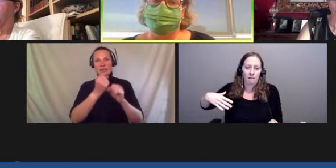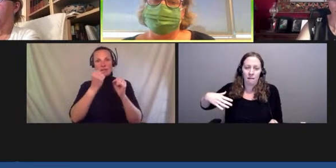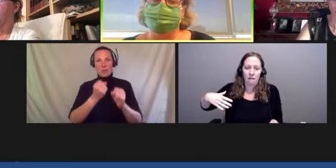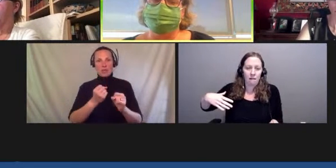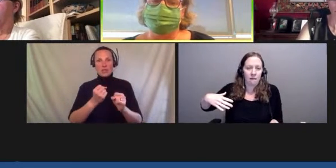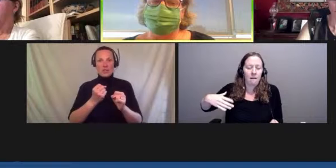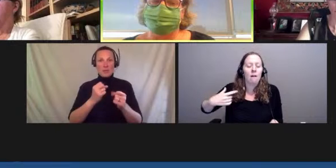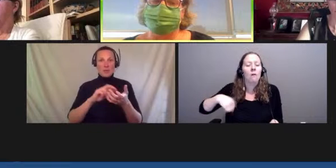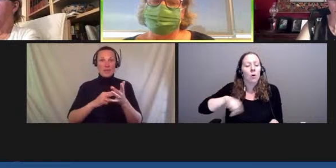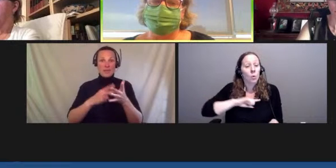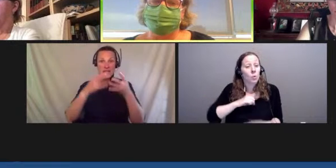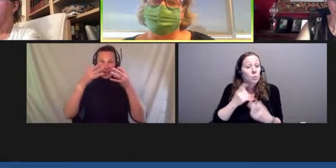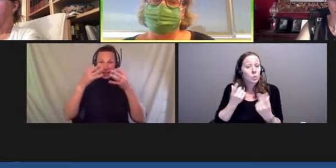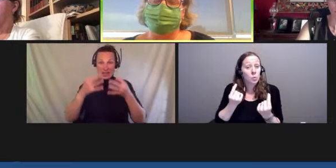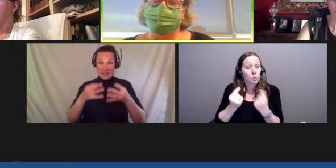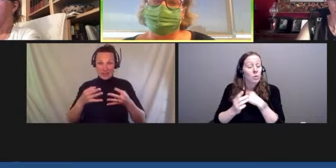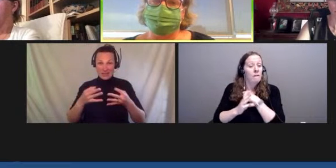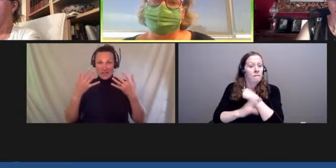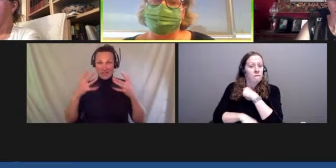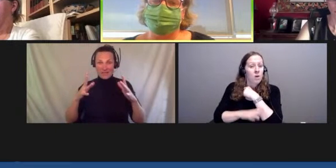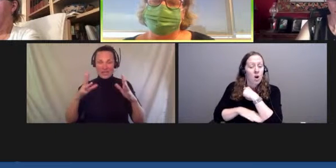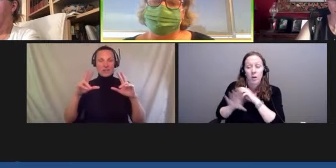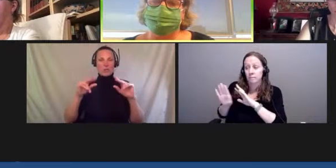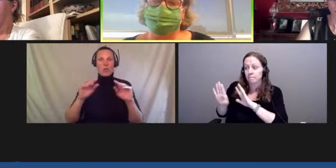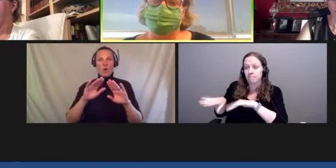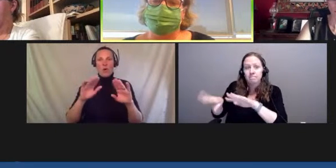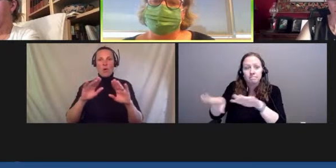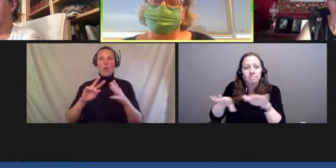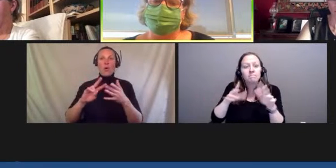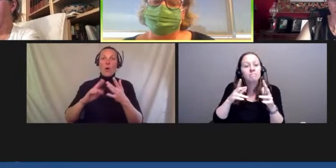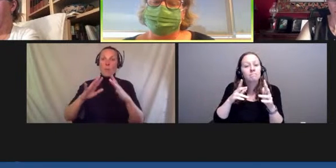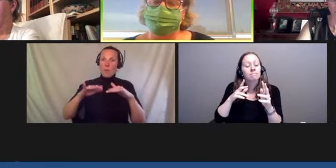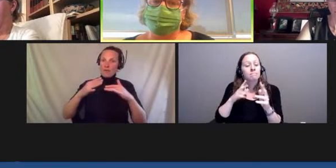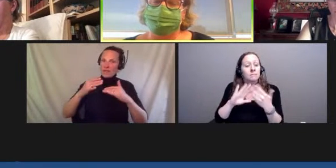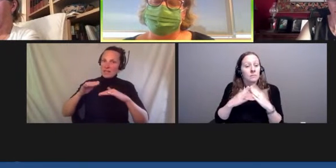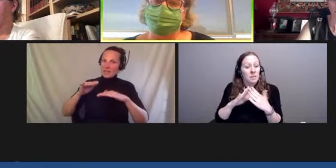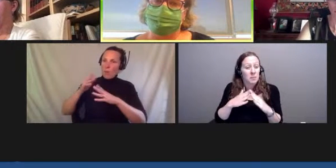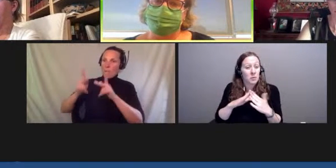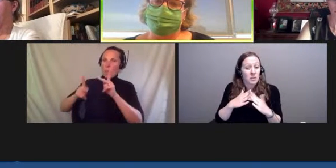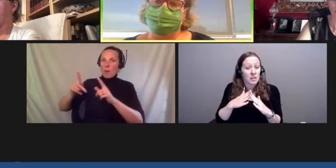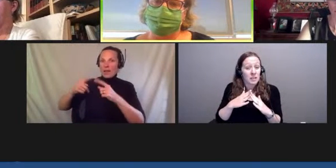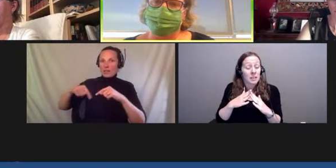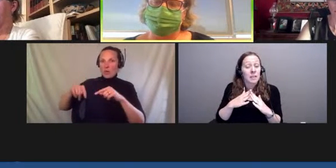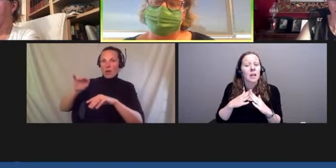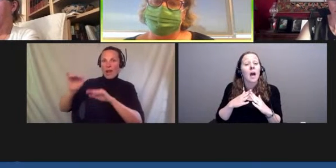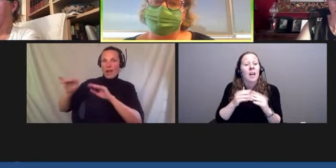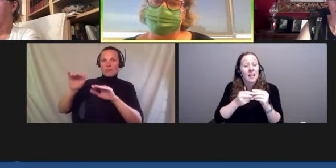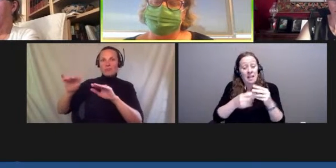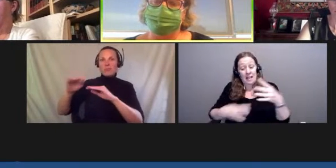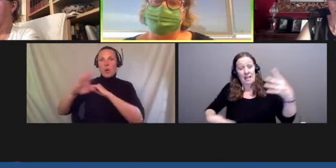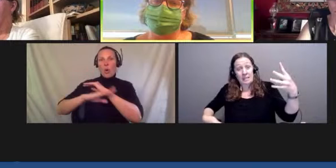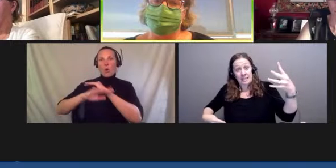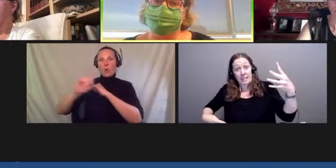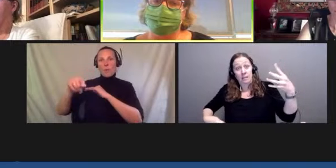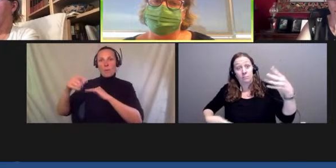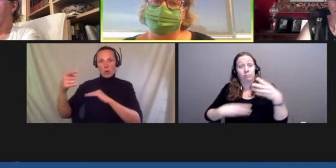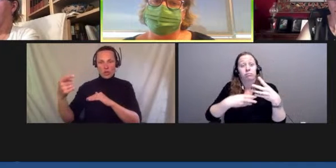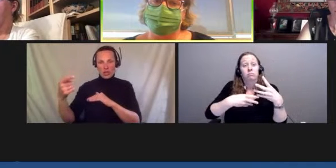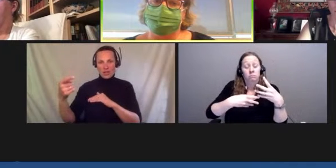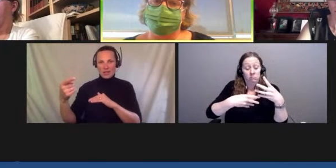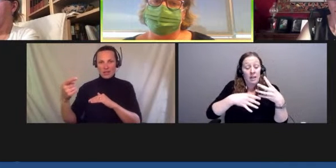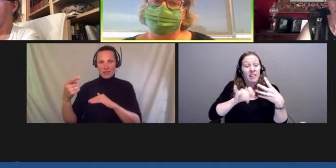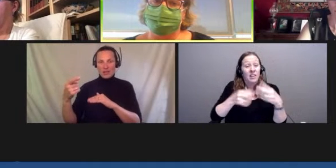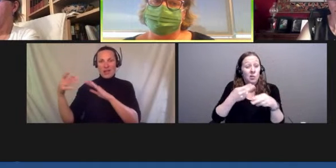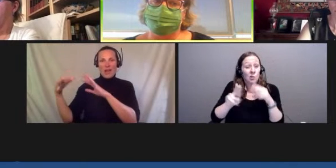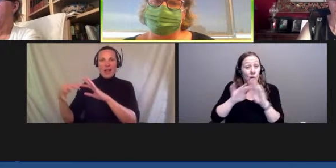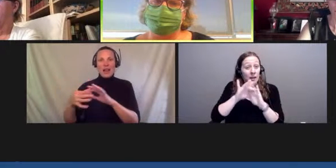in the community in the fall. The options that make their way down to the shortlist, that's what we'll be taking out to the community. And